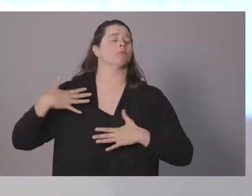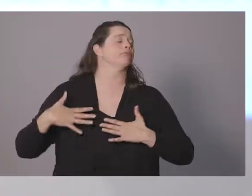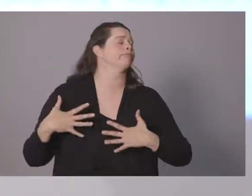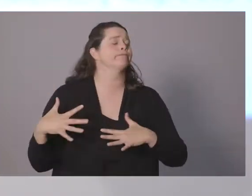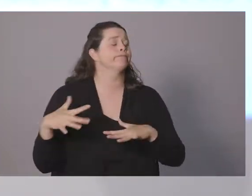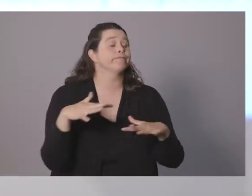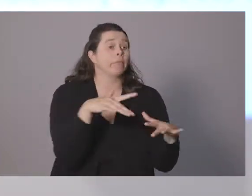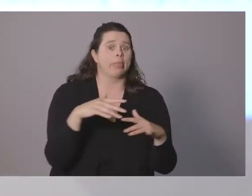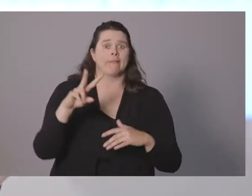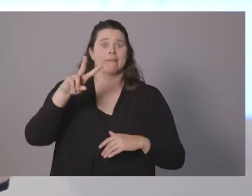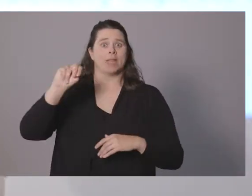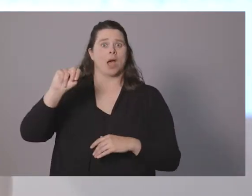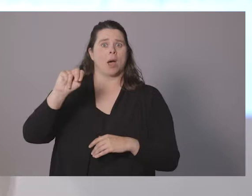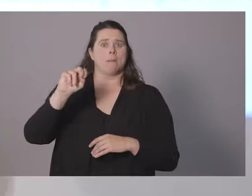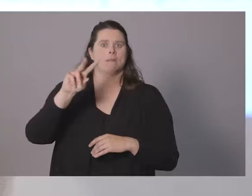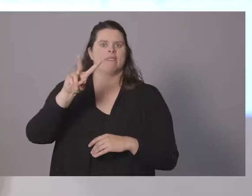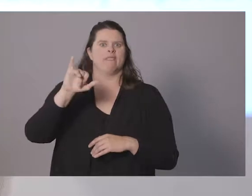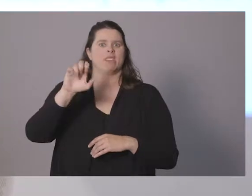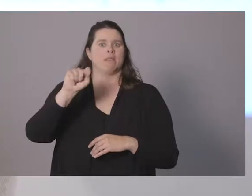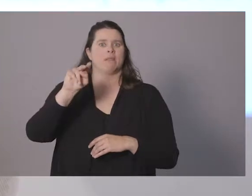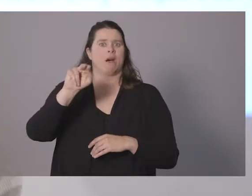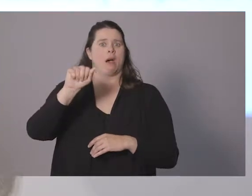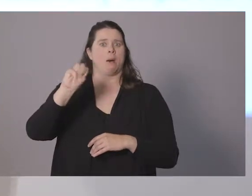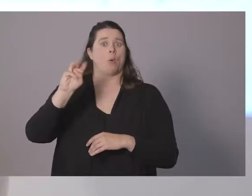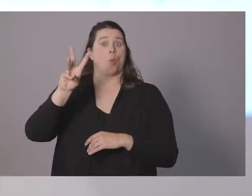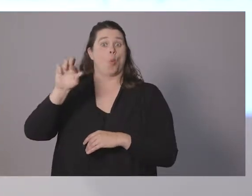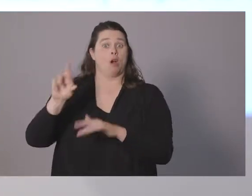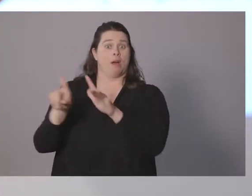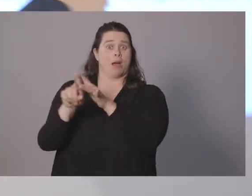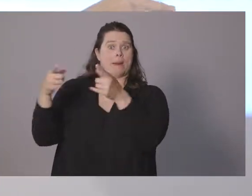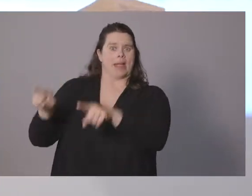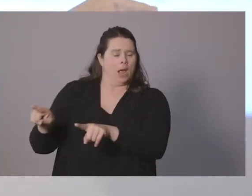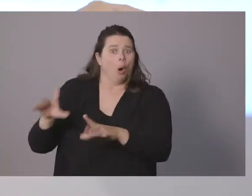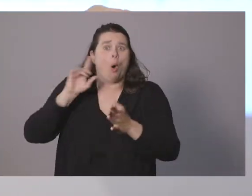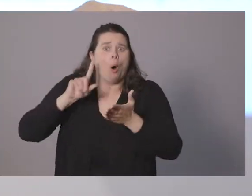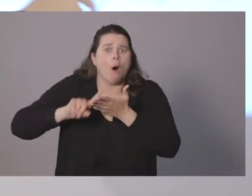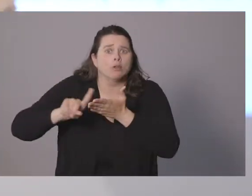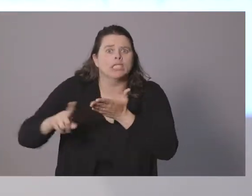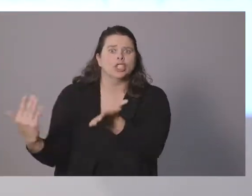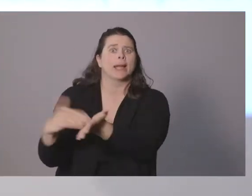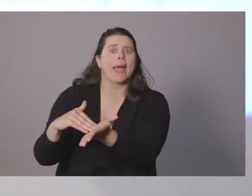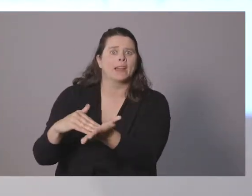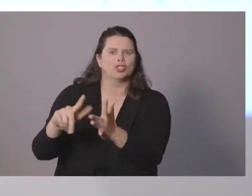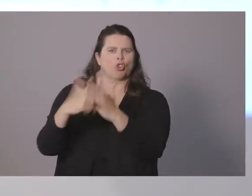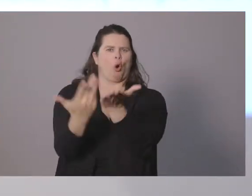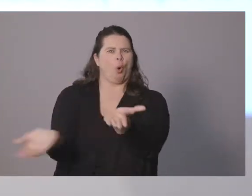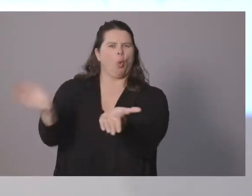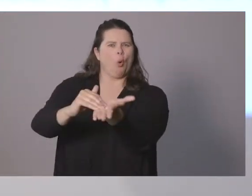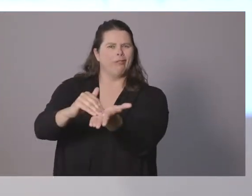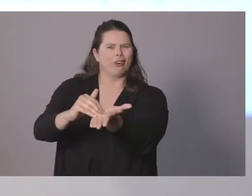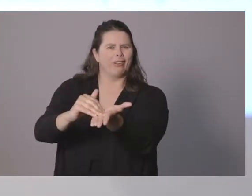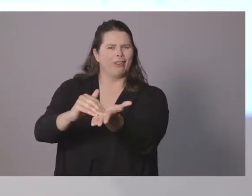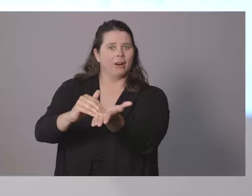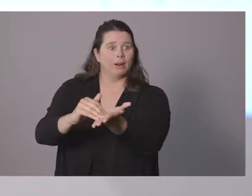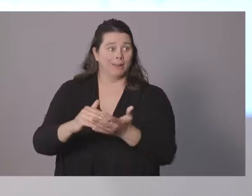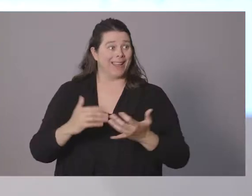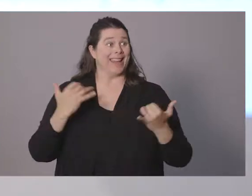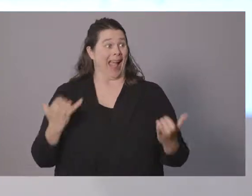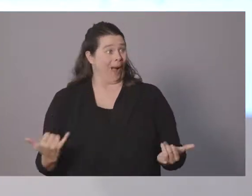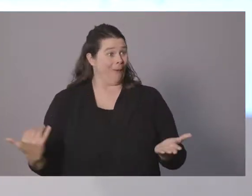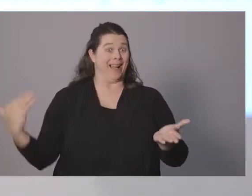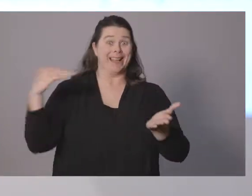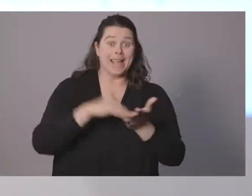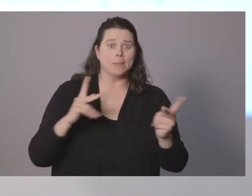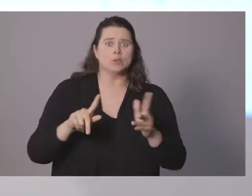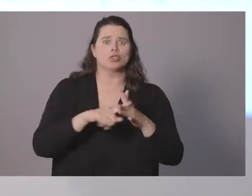now where people are talking about trauma again and starting to go, okay, it's in war veterans, it's in rape survivors and sexual